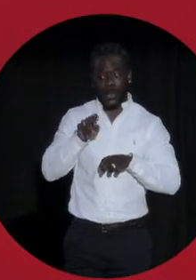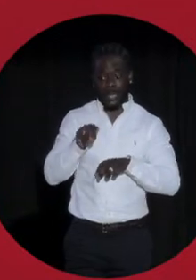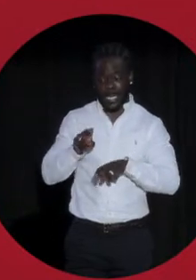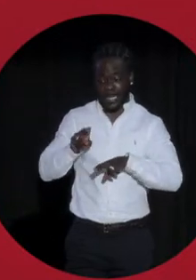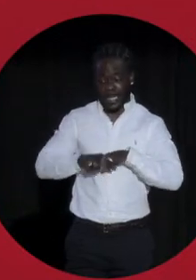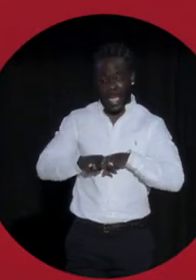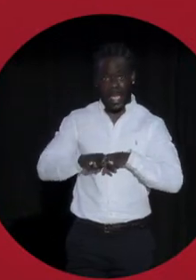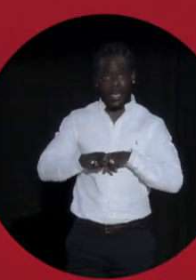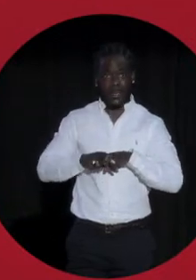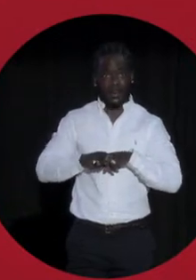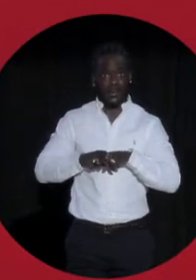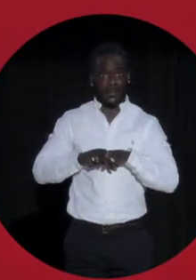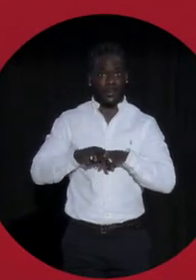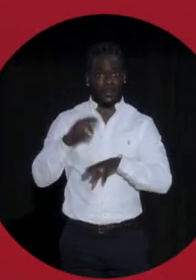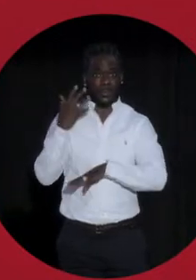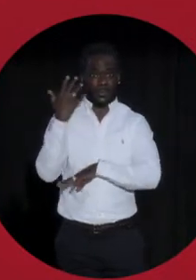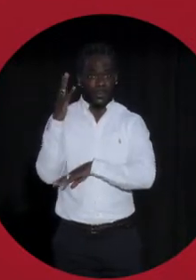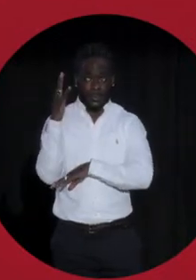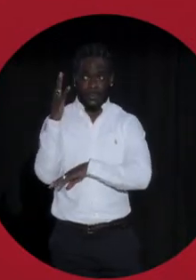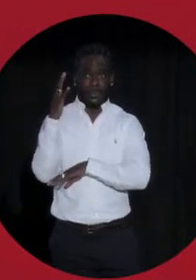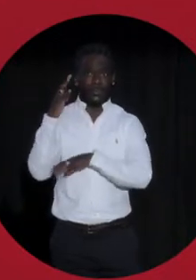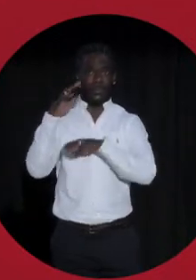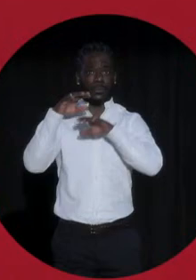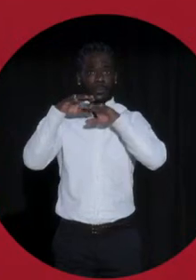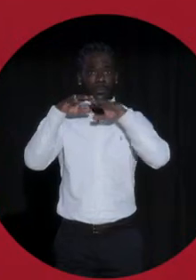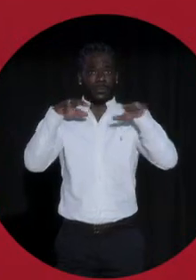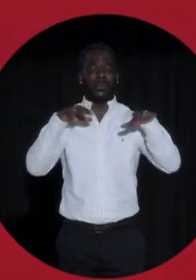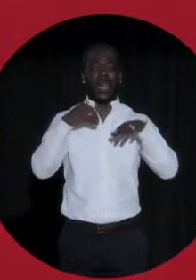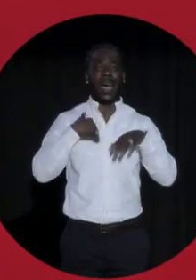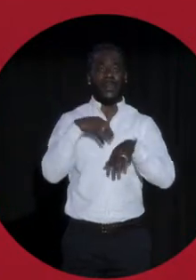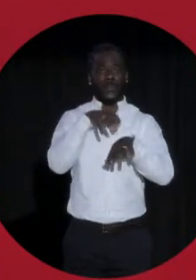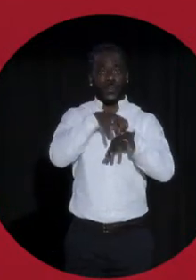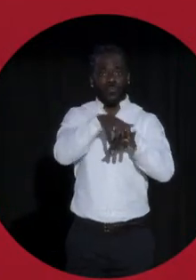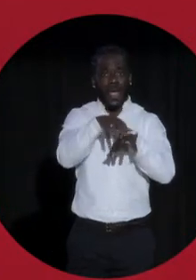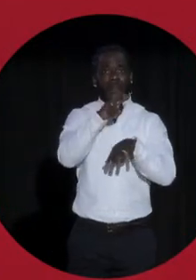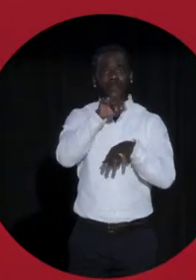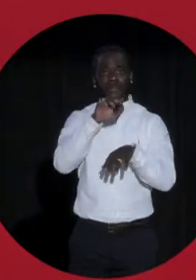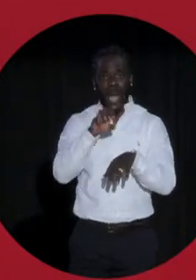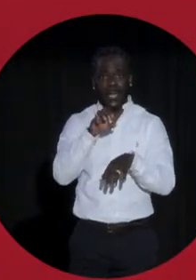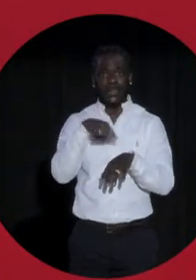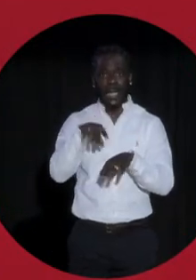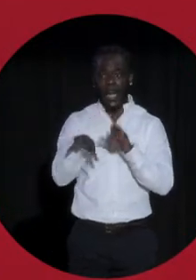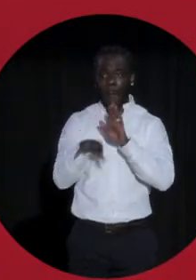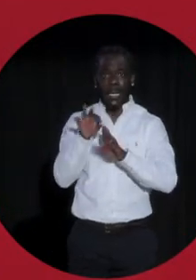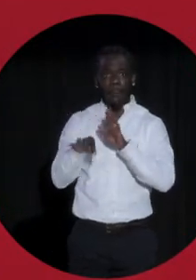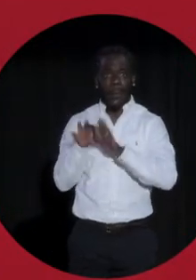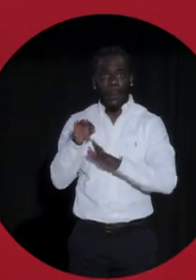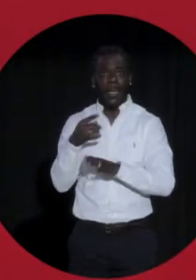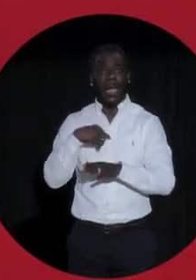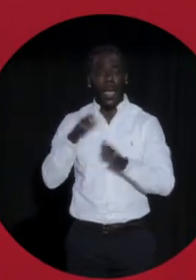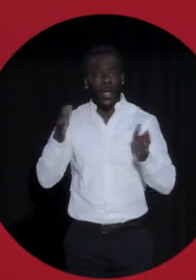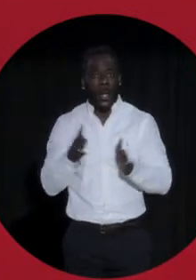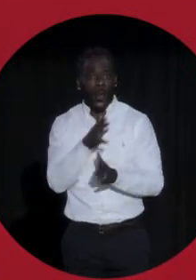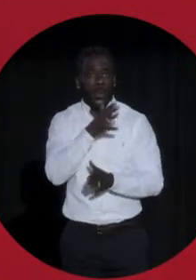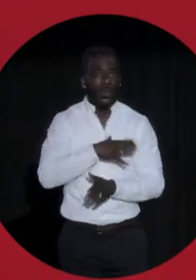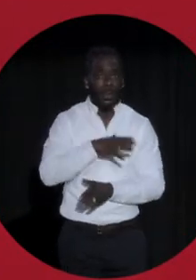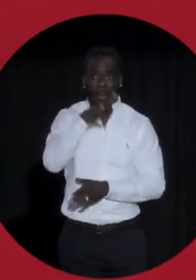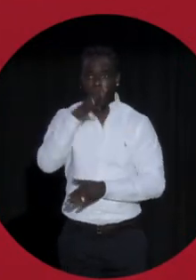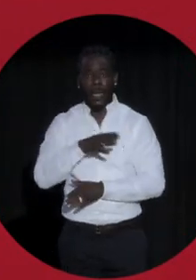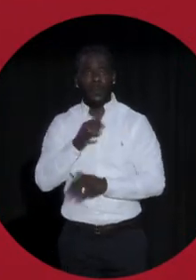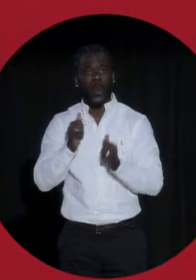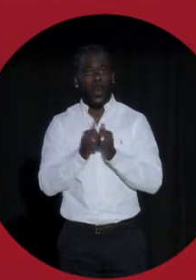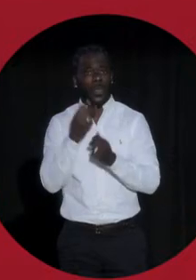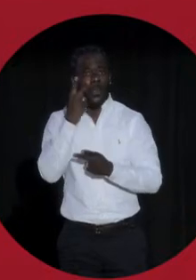under the grapevines that Mandela picked grapes from, I pondered the courage of men and women with a vision that